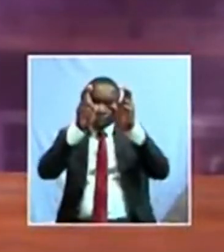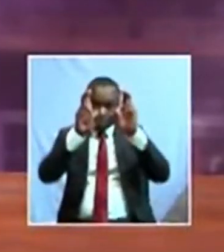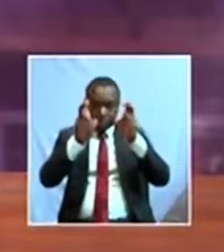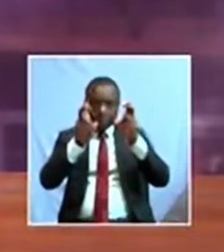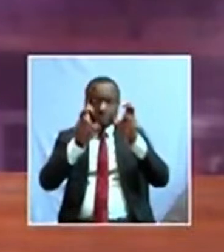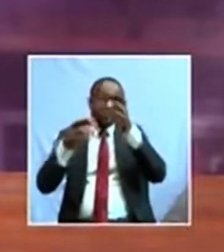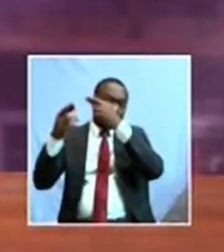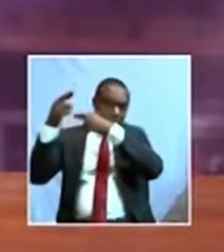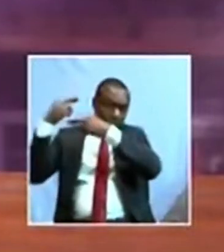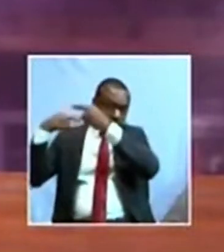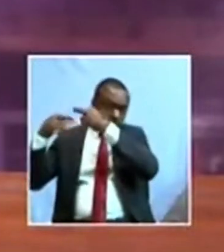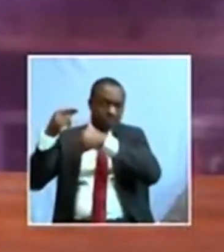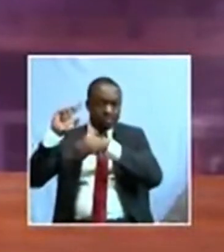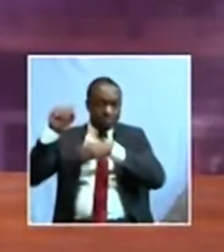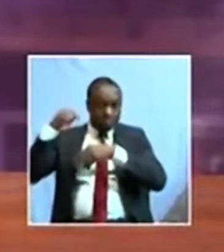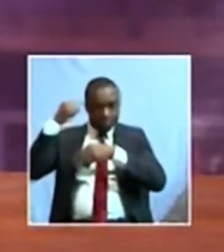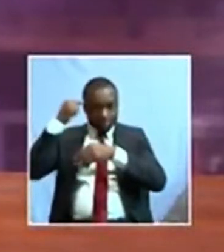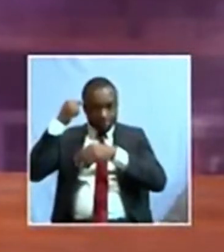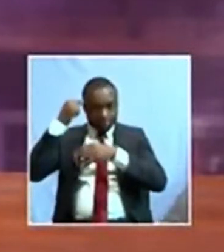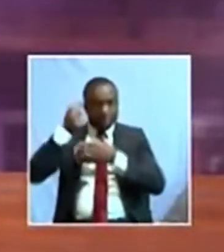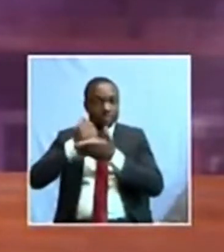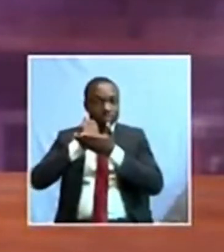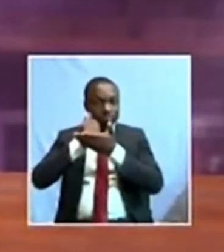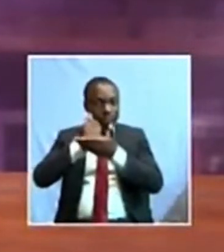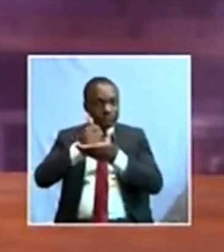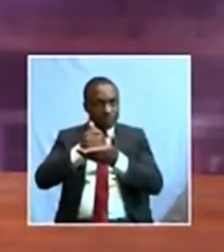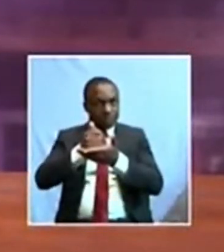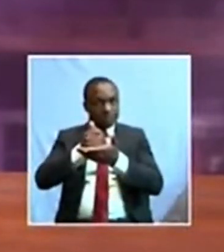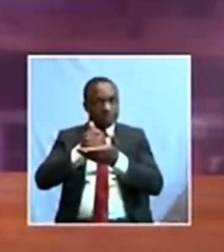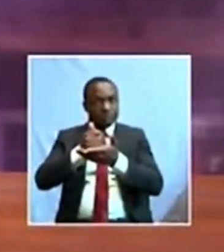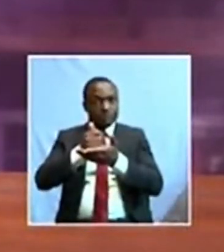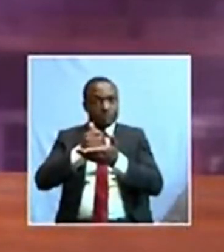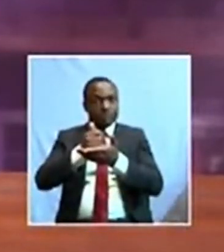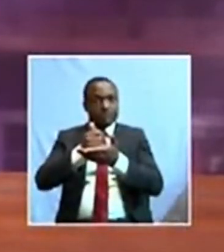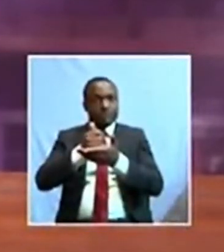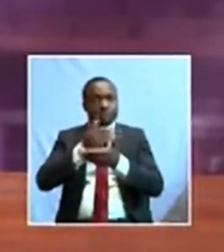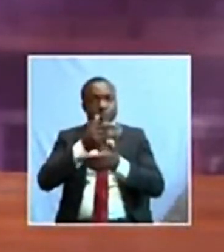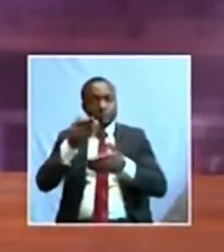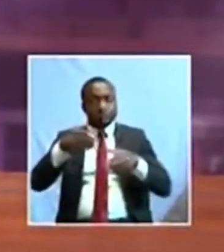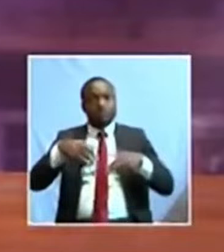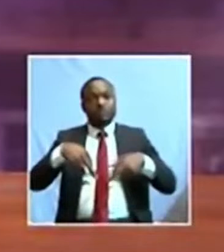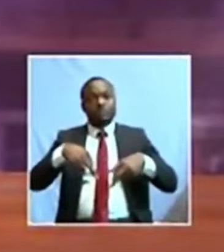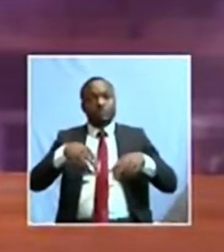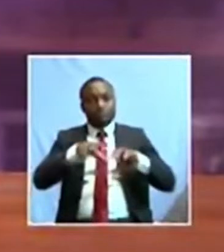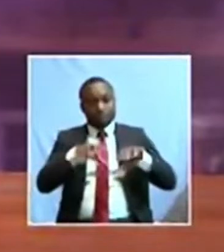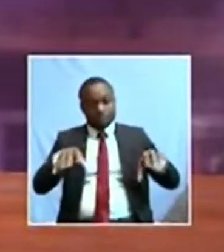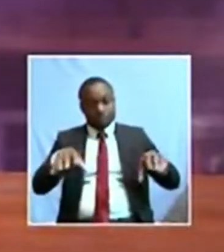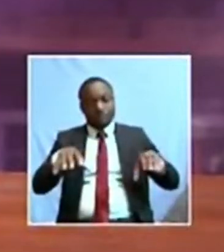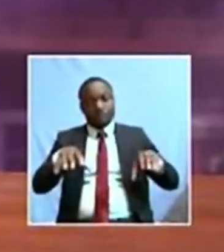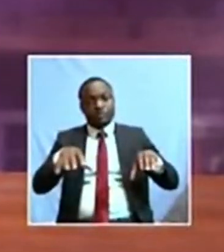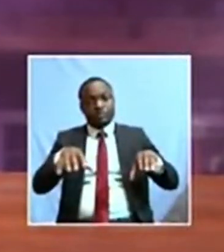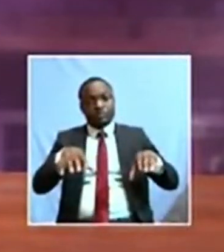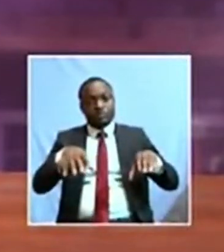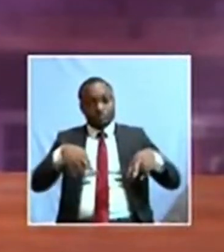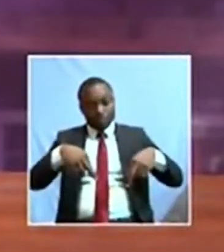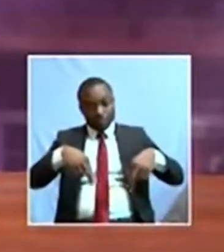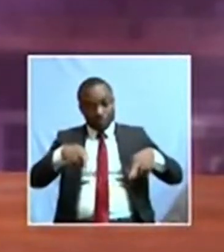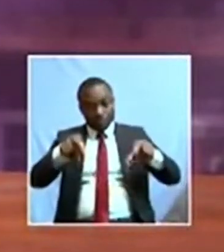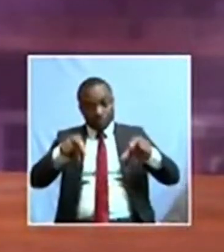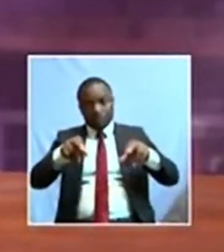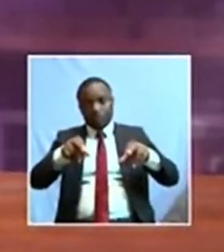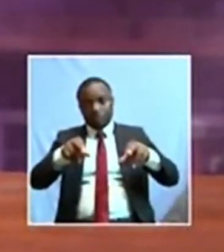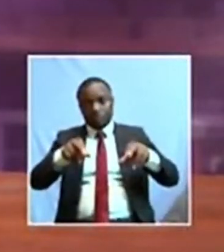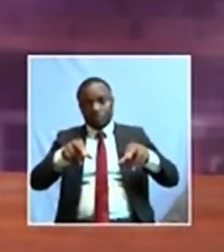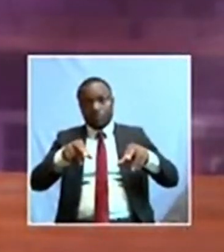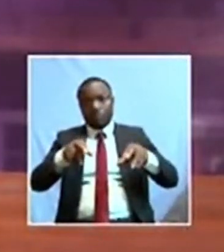a review of government interventions on streetism in Zambia. In committee room number 5, we have Committee on